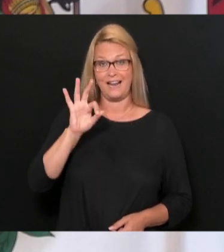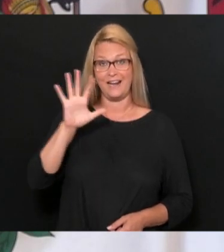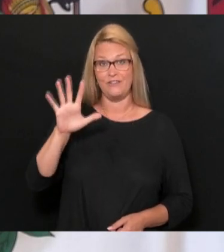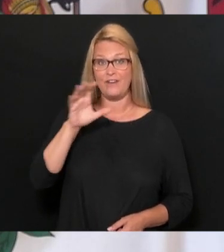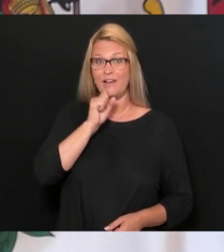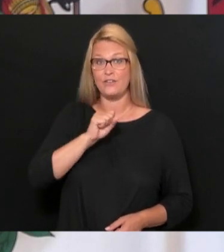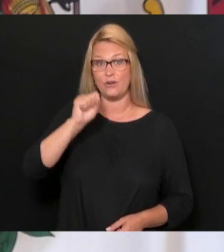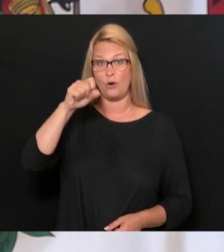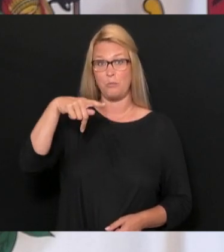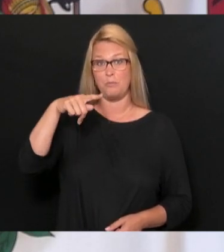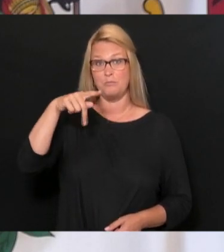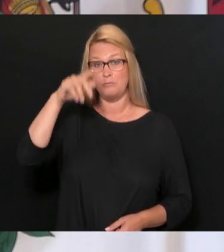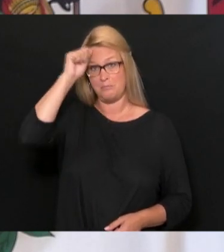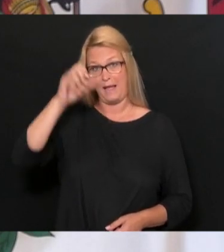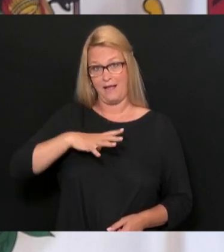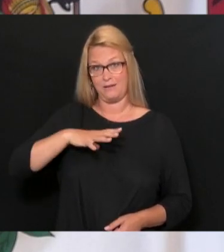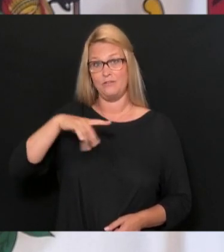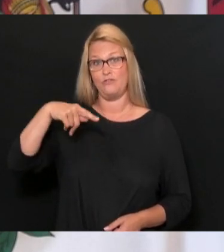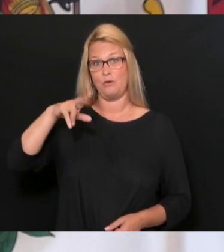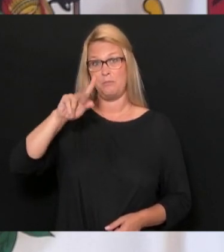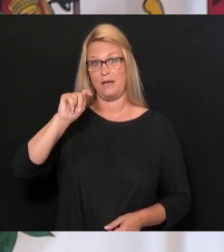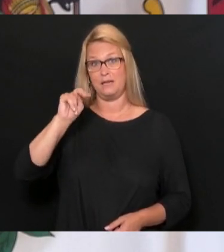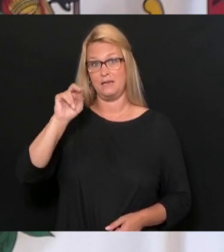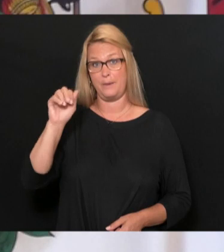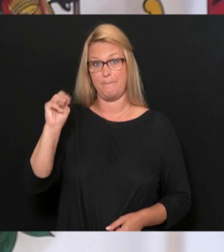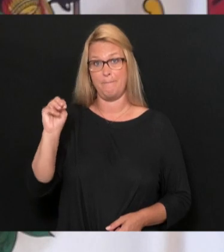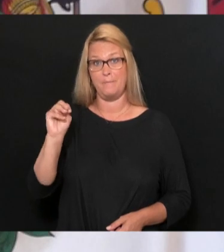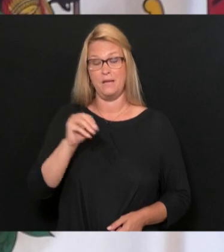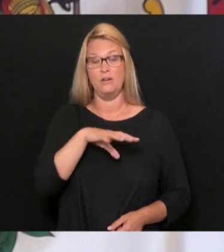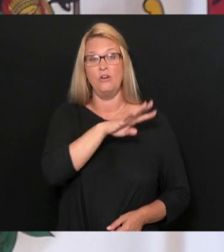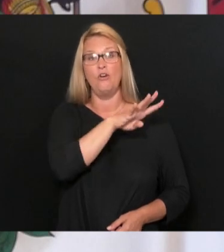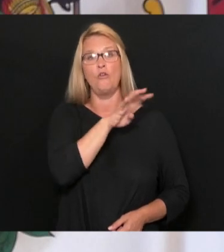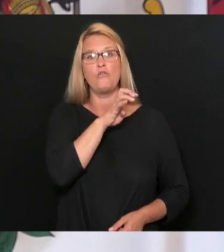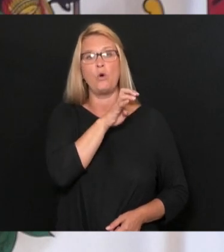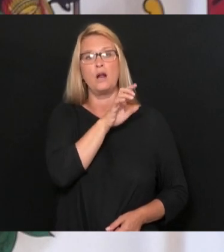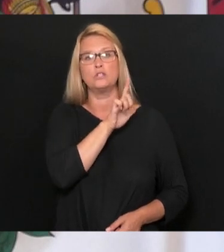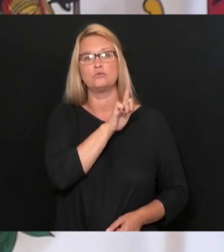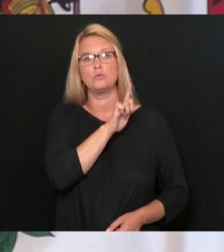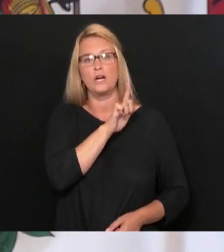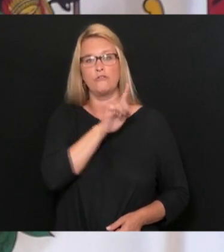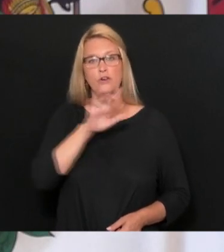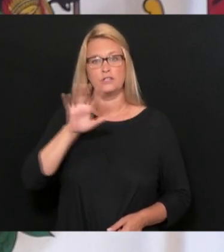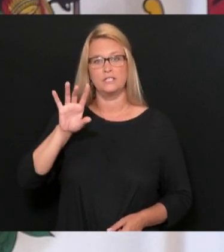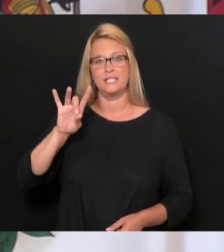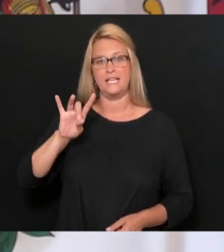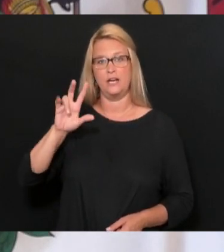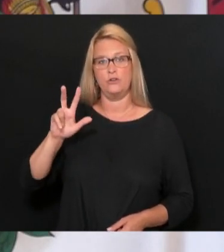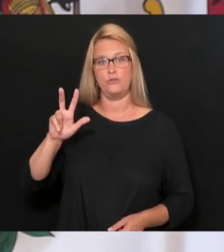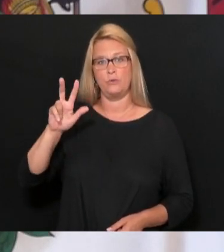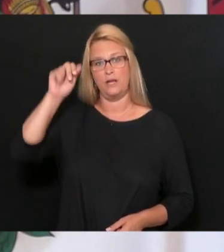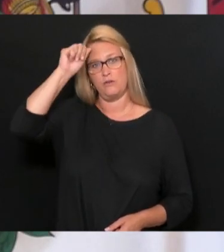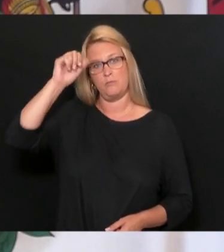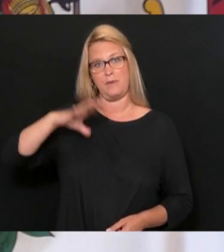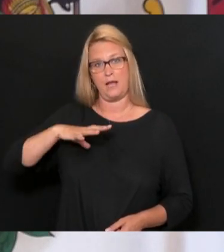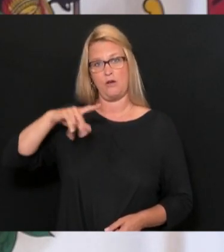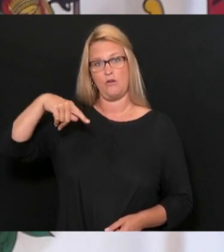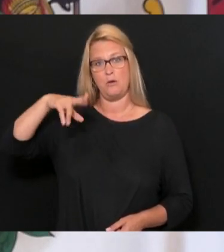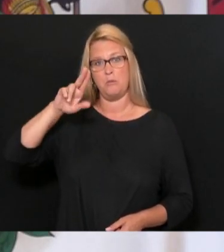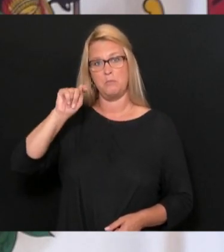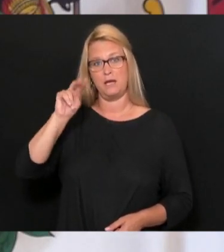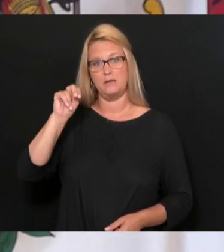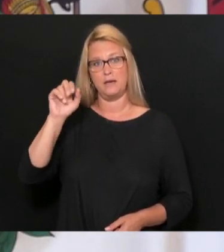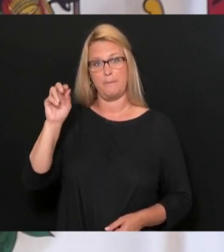from Putnam County. Our 421st death, an 83-year-old male from Putnam